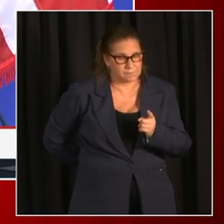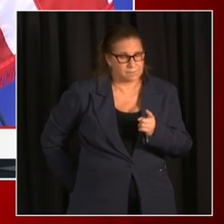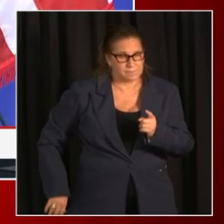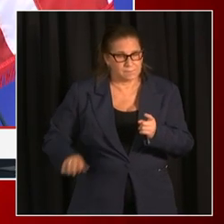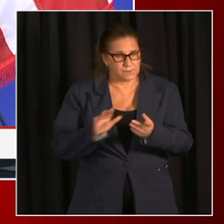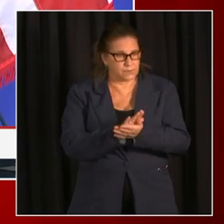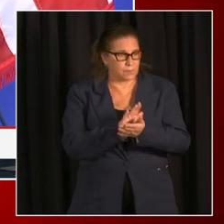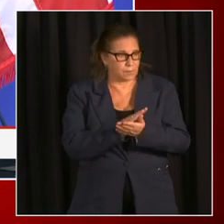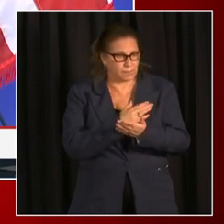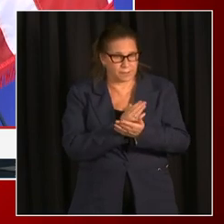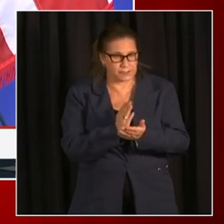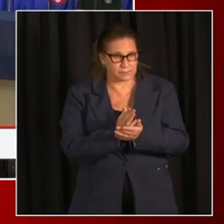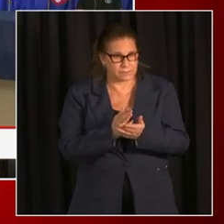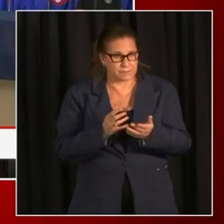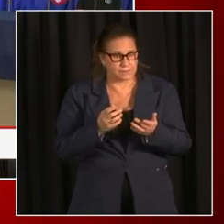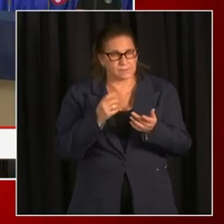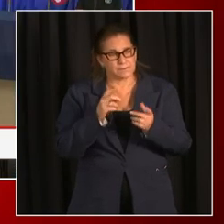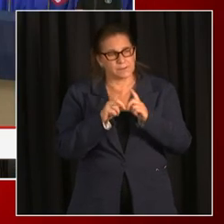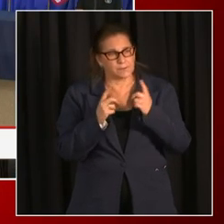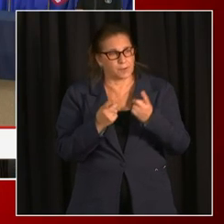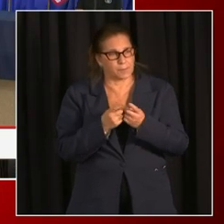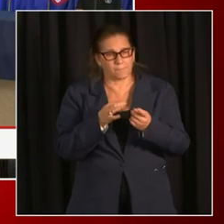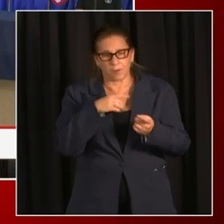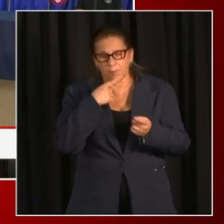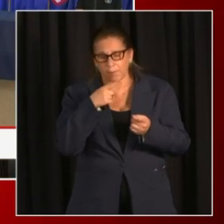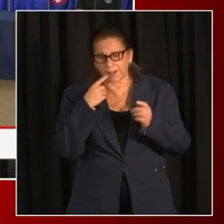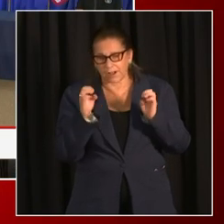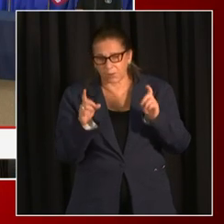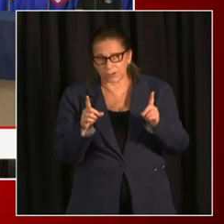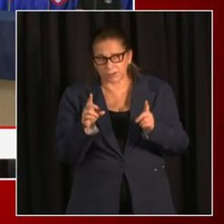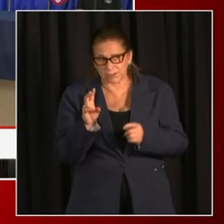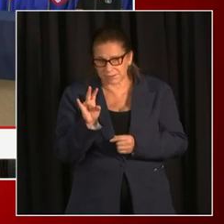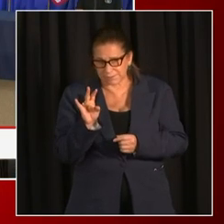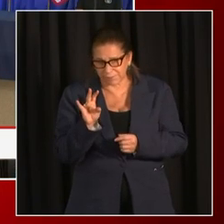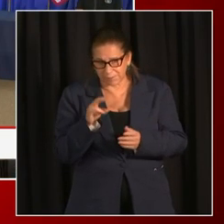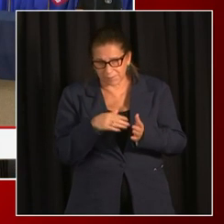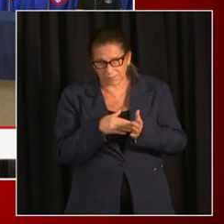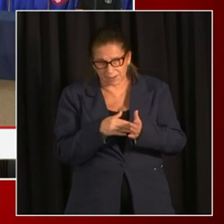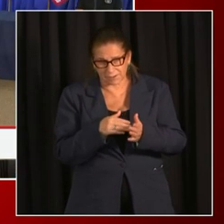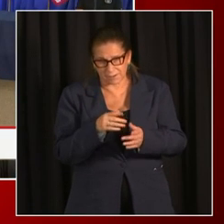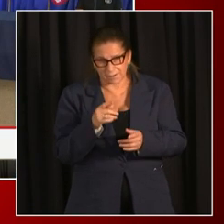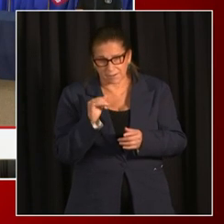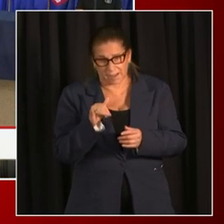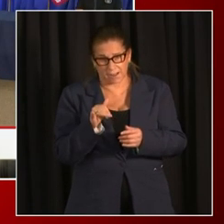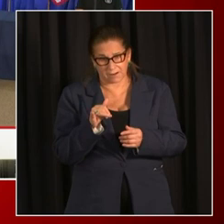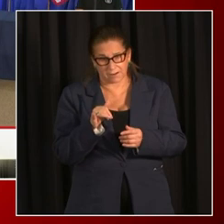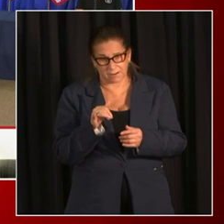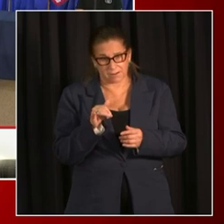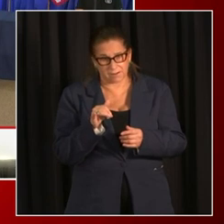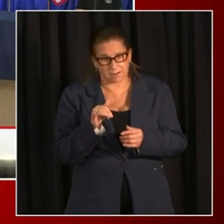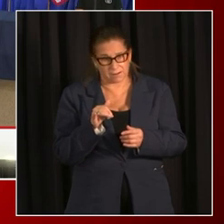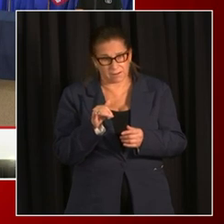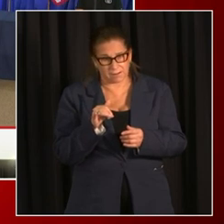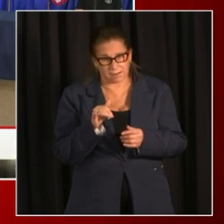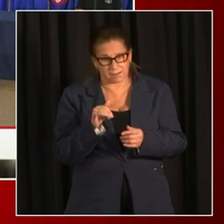that DCPS is spending nearly $17 million for new technology, for 45,000 devices. Can you tell